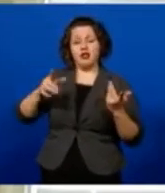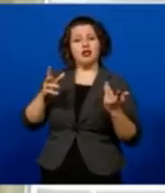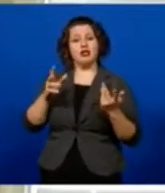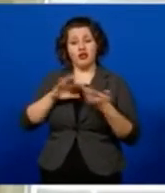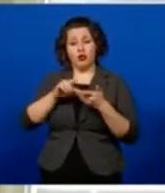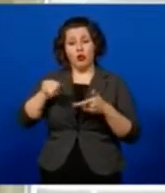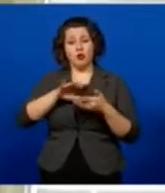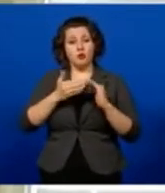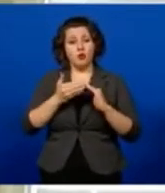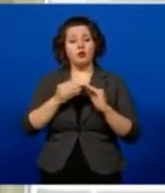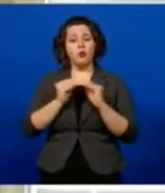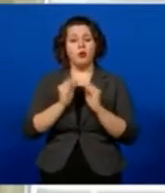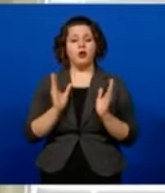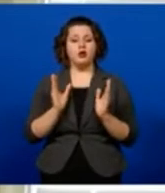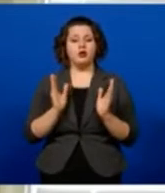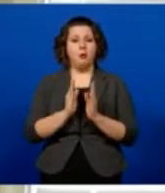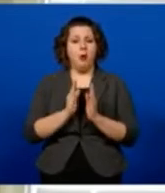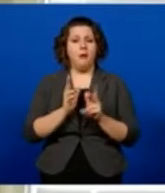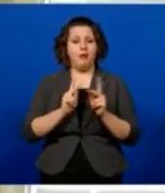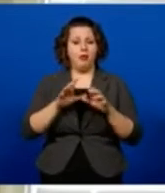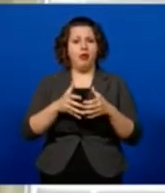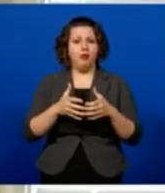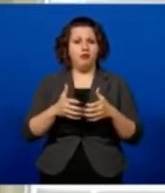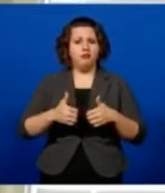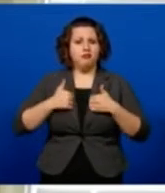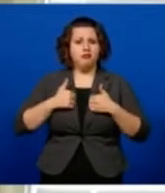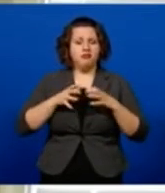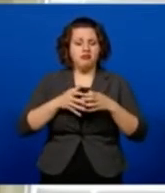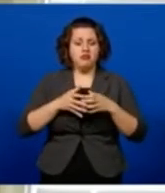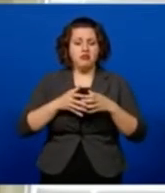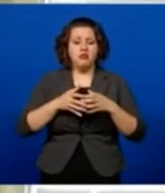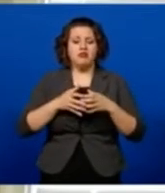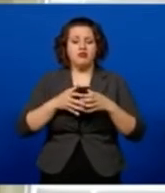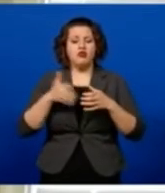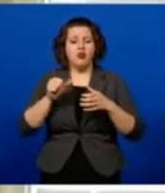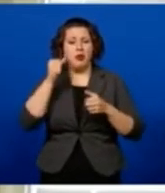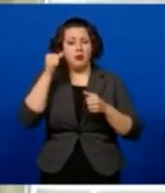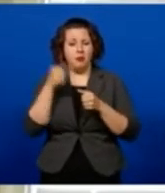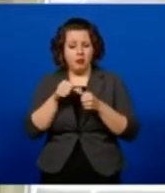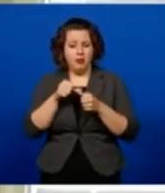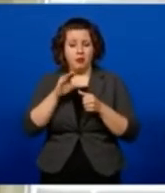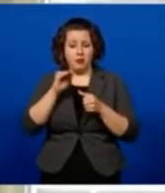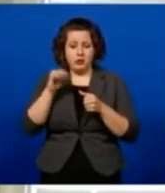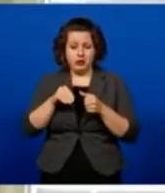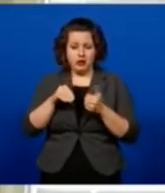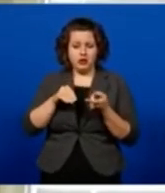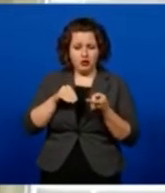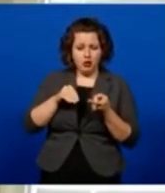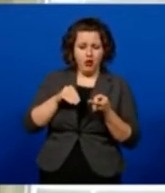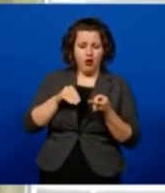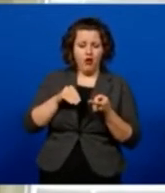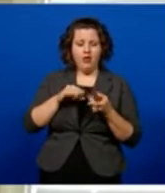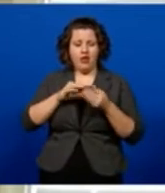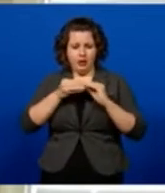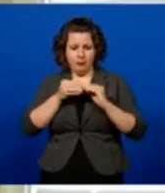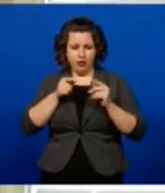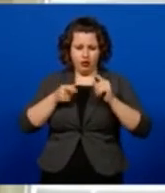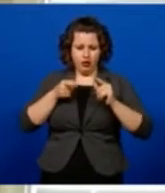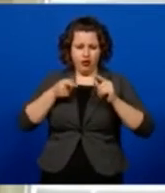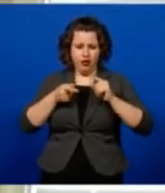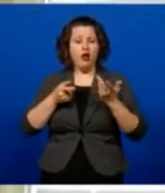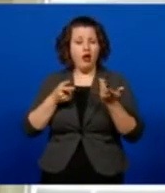have smaller populations and trying to keep in mind how those percentages translate into numbers when